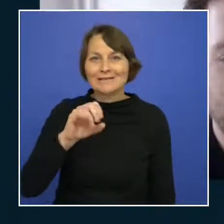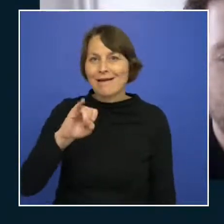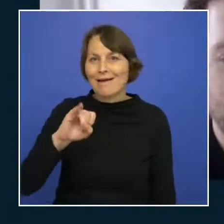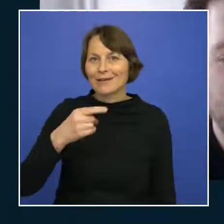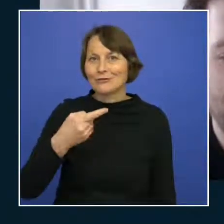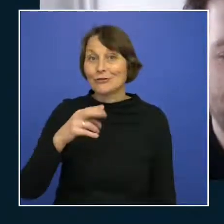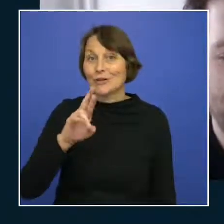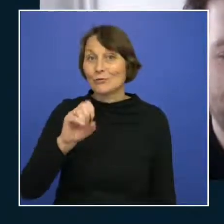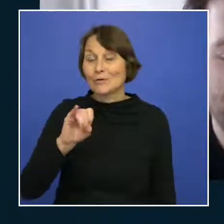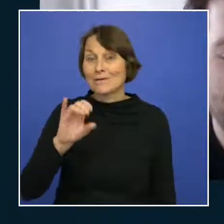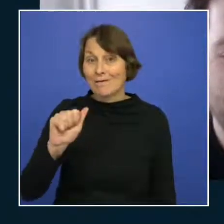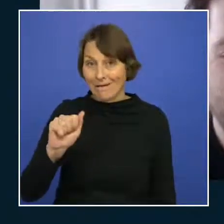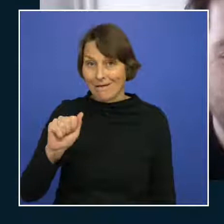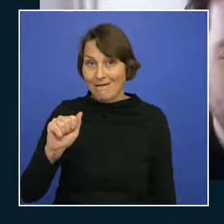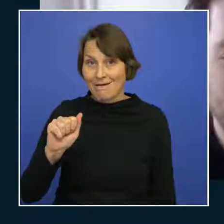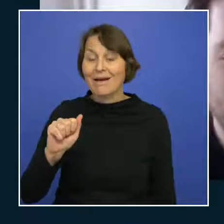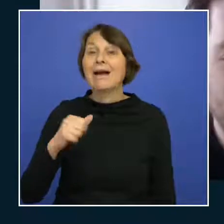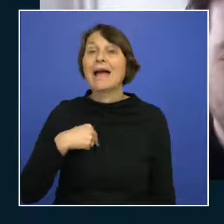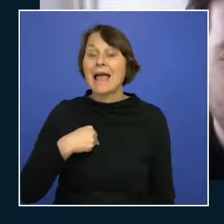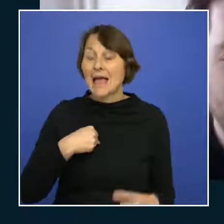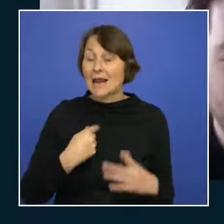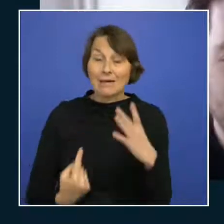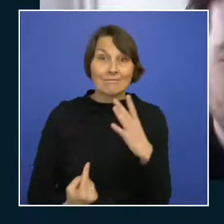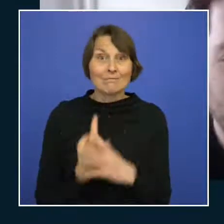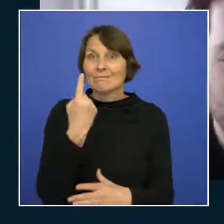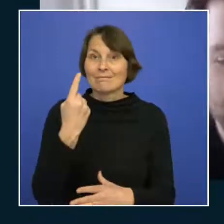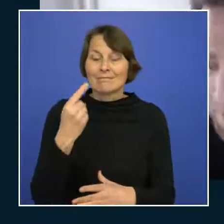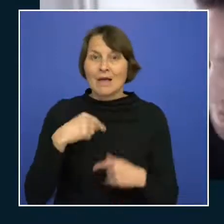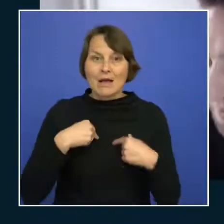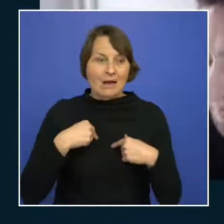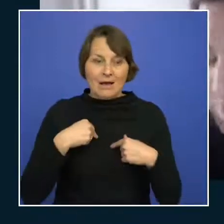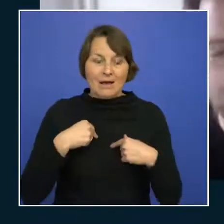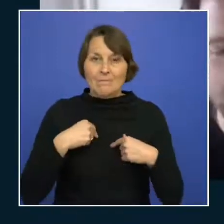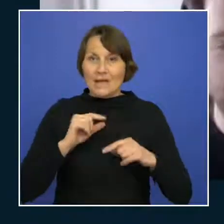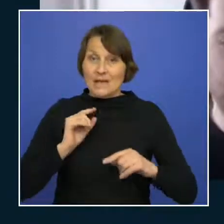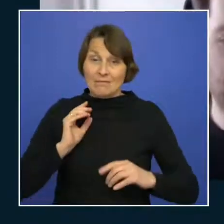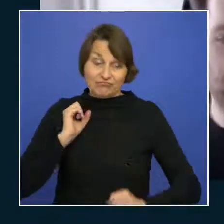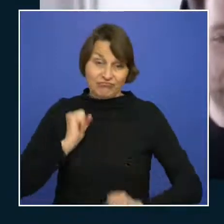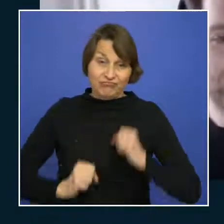today. An impromptu meeting came up, so I was just rushing up to get to my hotel,